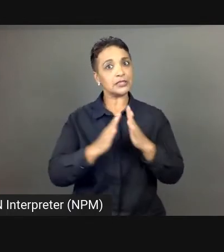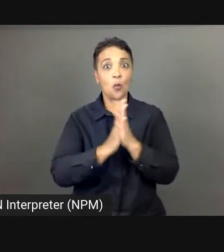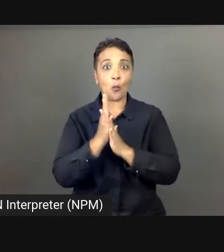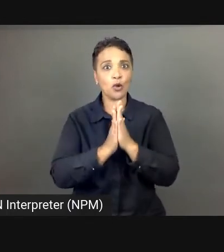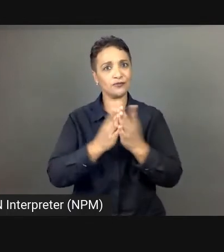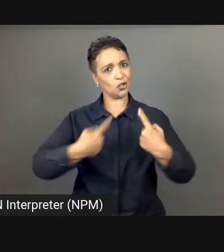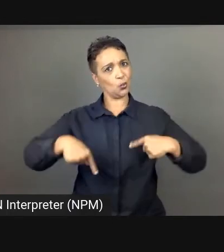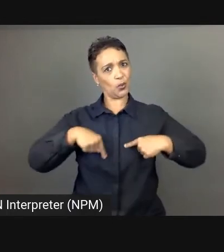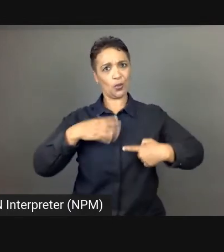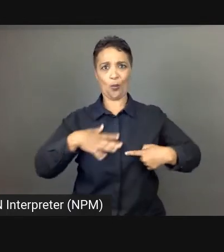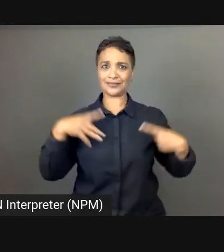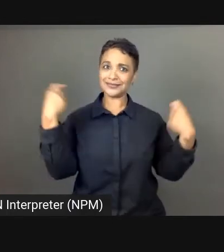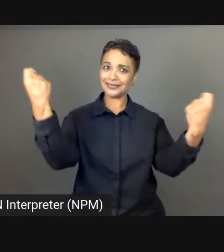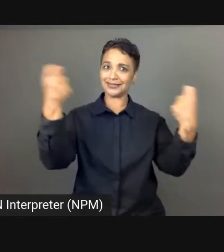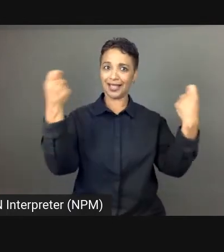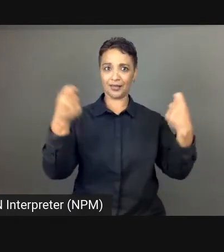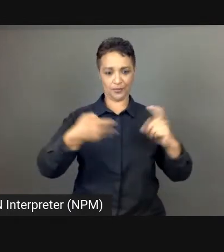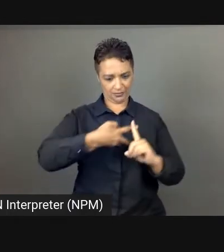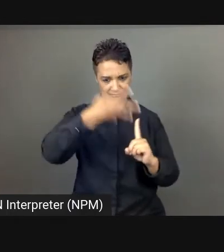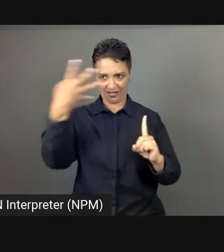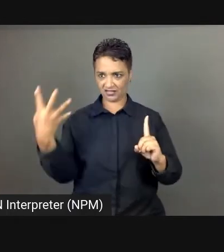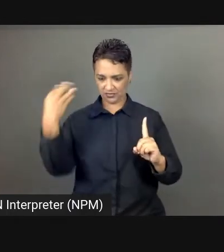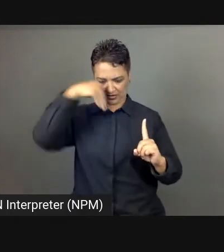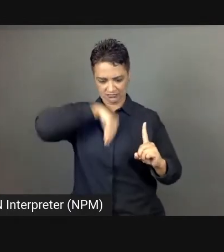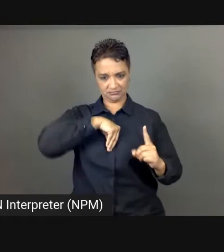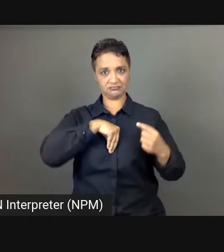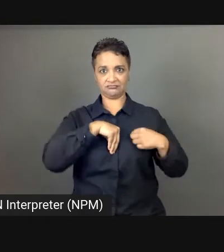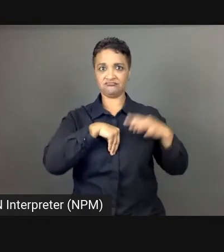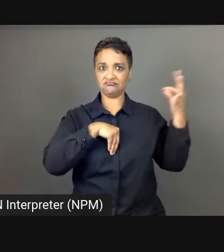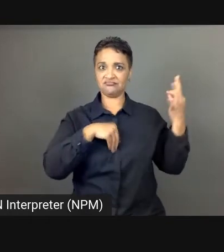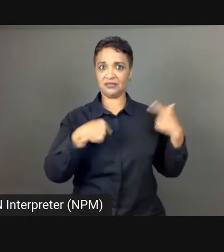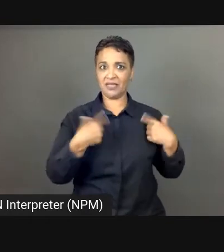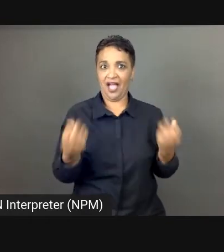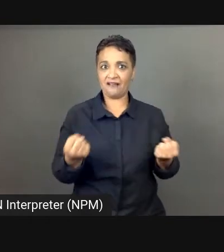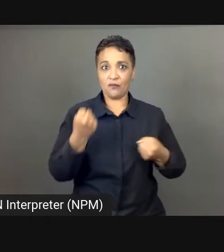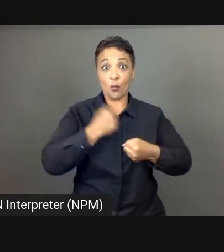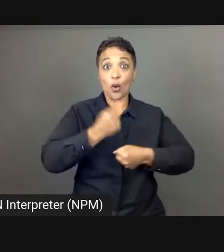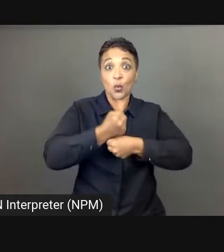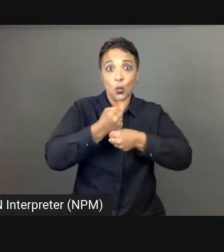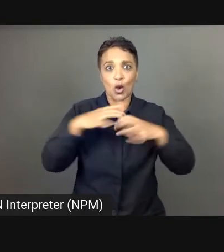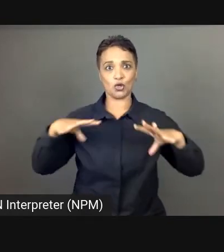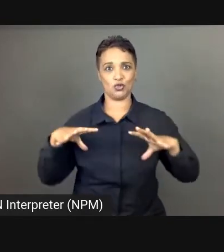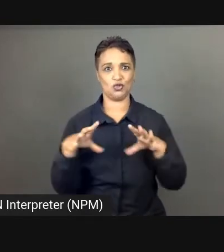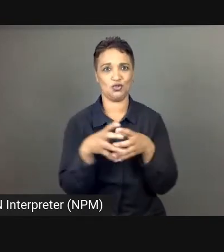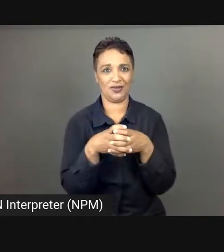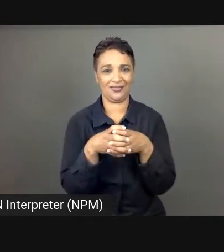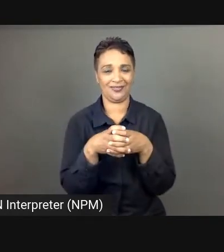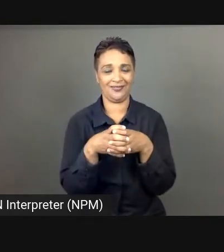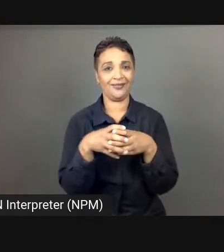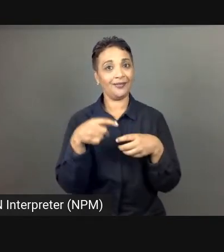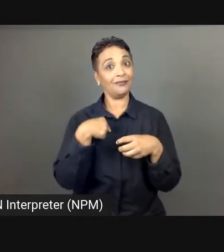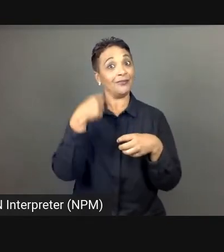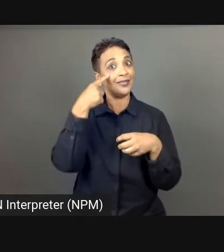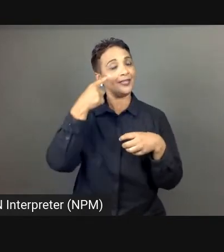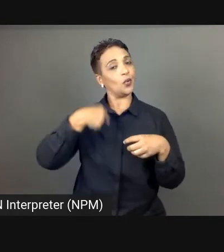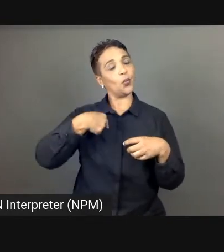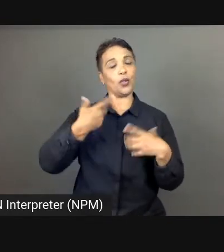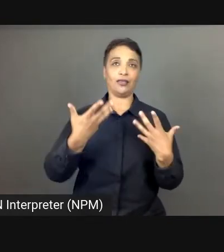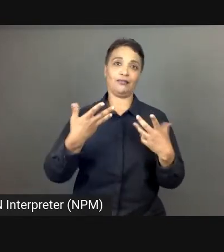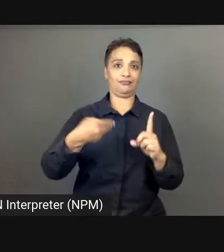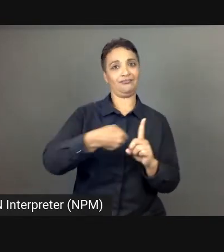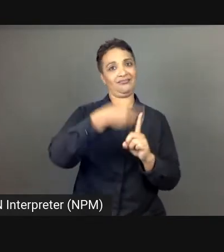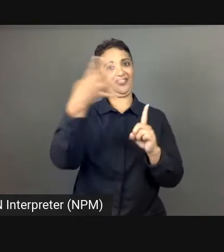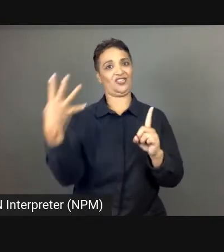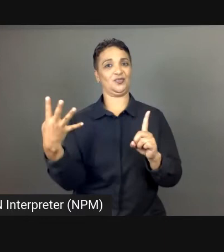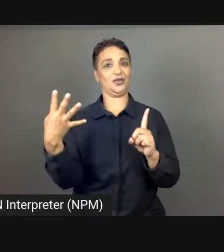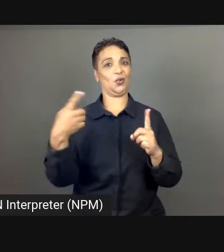we really are, and to work together. And I think this is where the power of LGBTIQ community organising